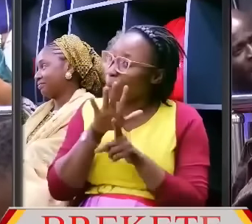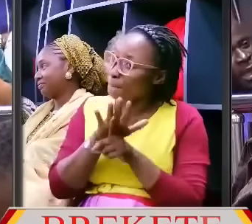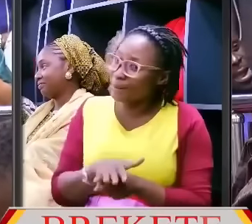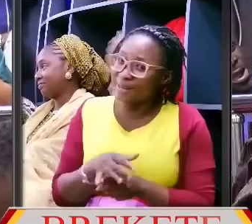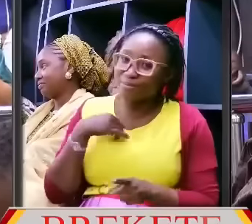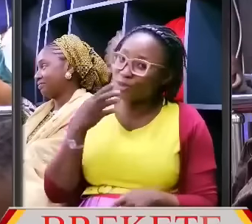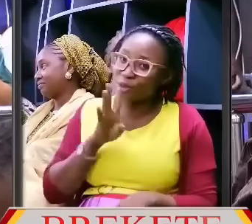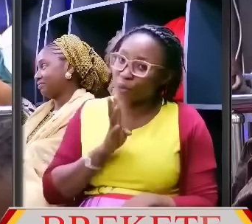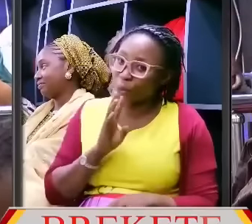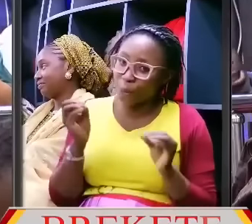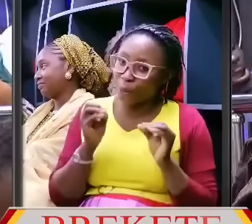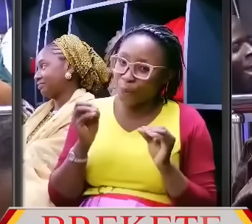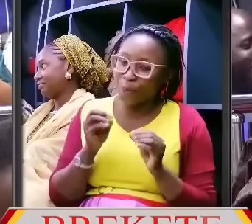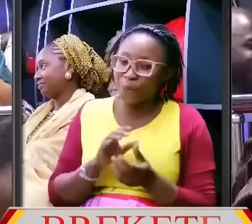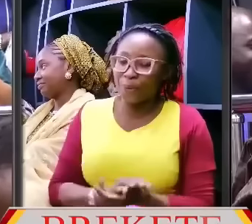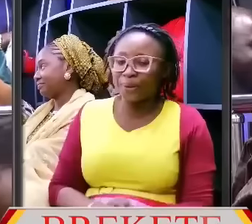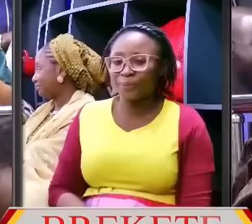me talk.